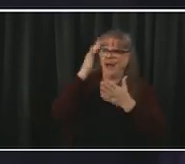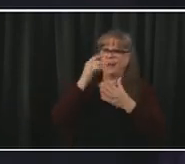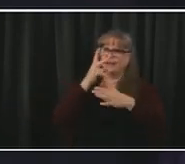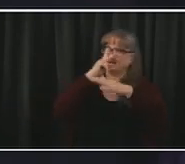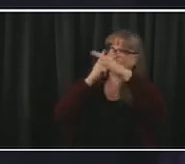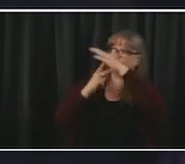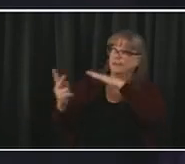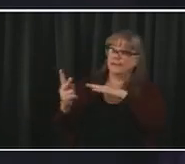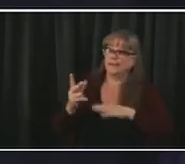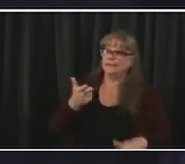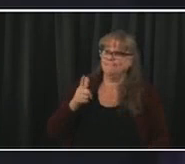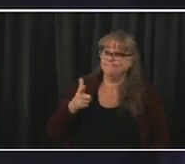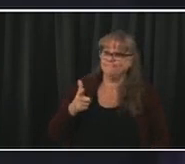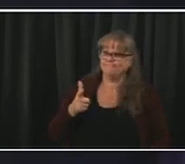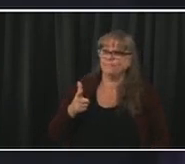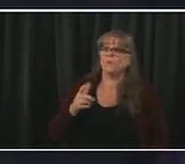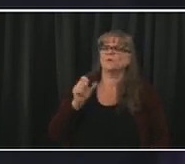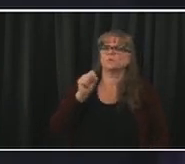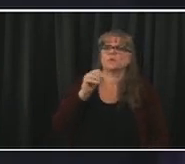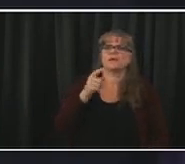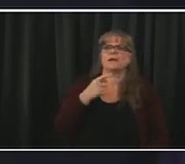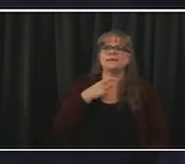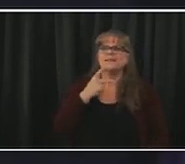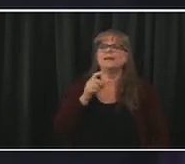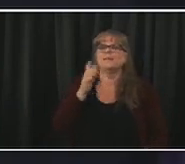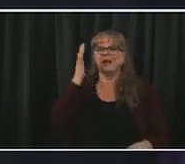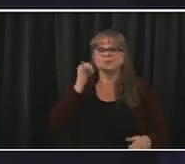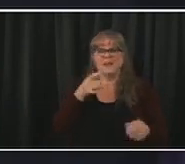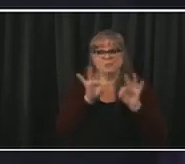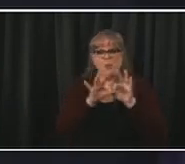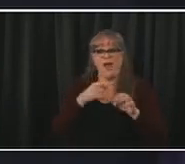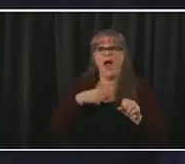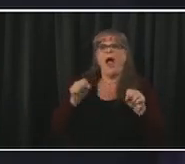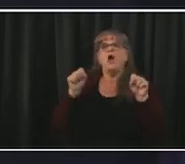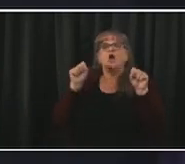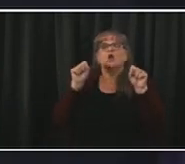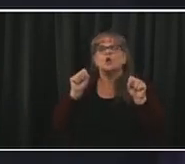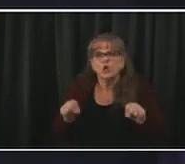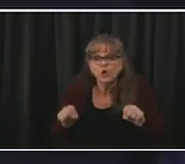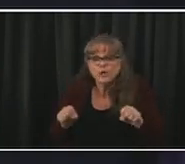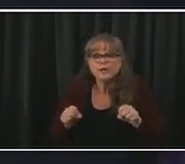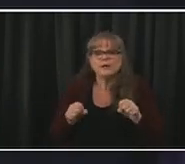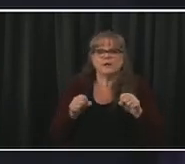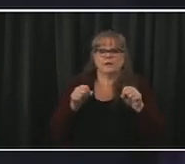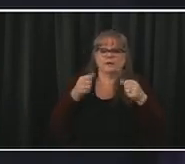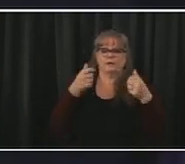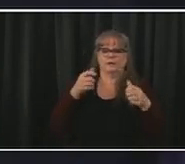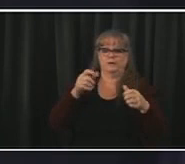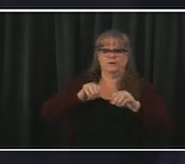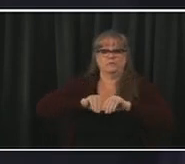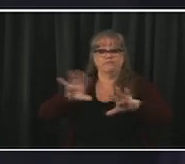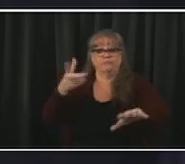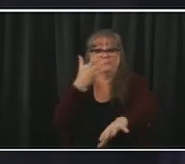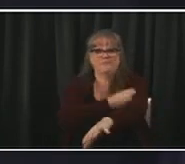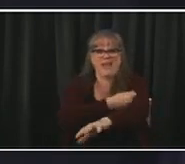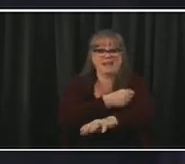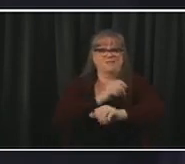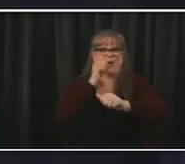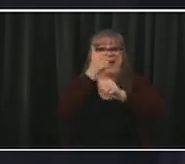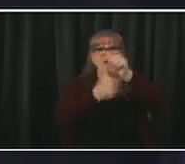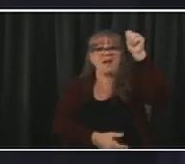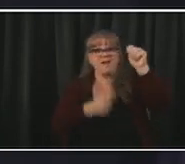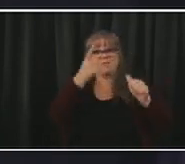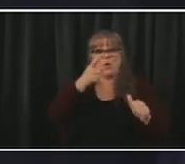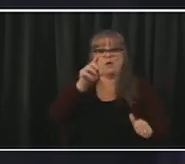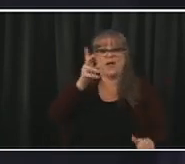could be late April, could be early May. If you want me to give you outside dates, if there's a rapid acceleration of doses, yes, could be mid-April